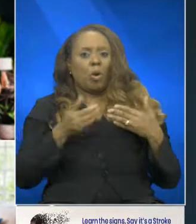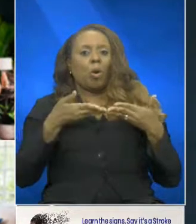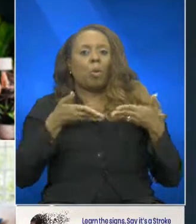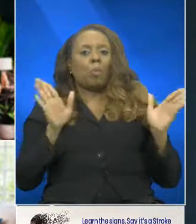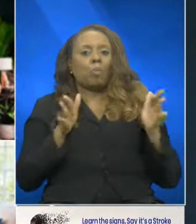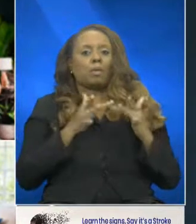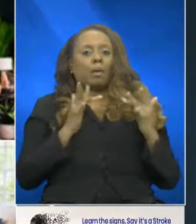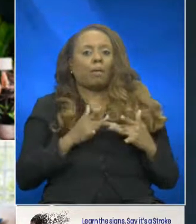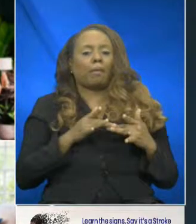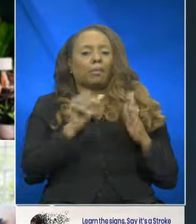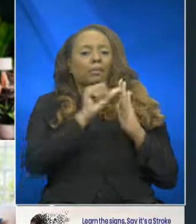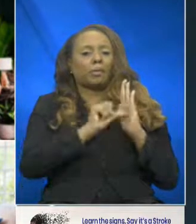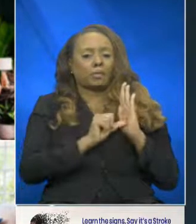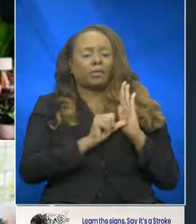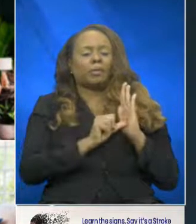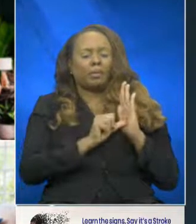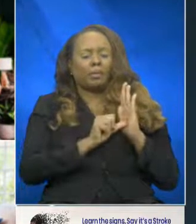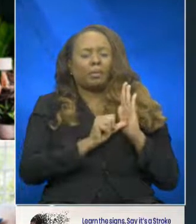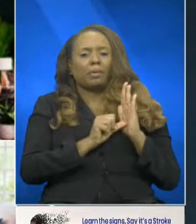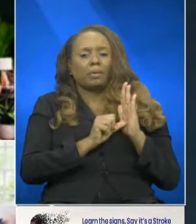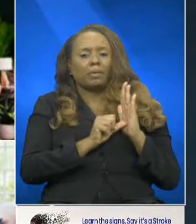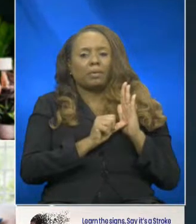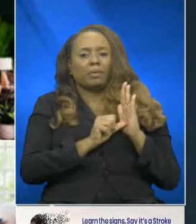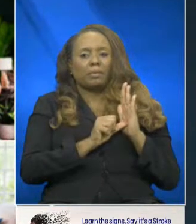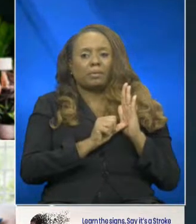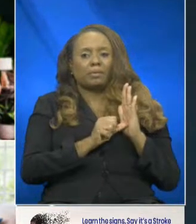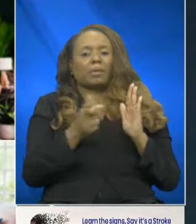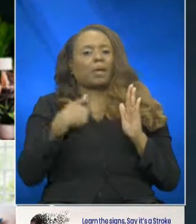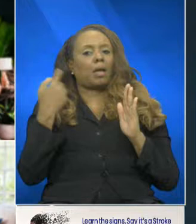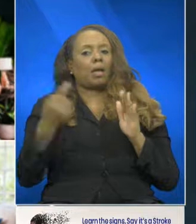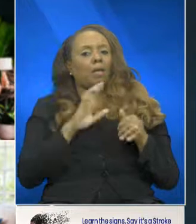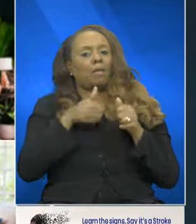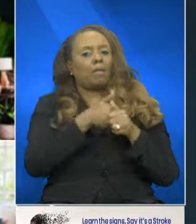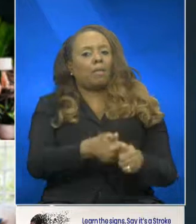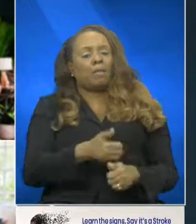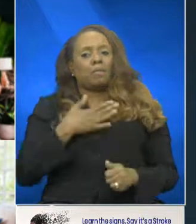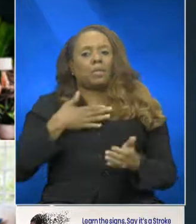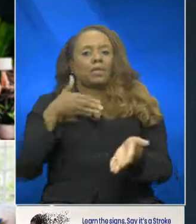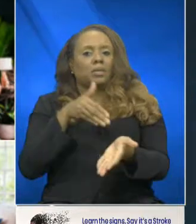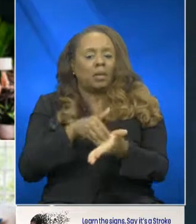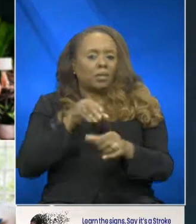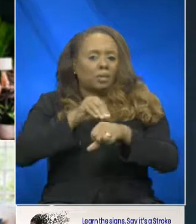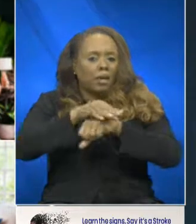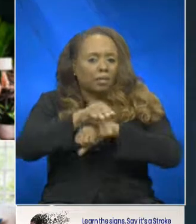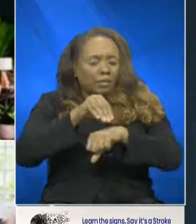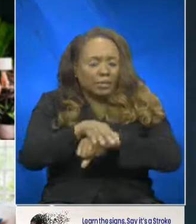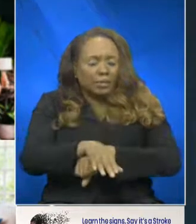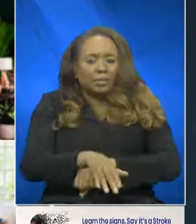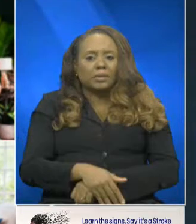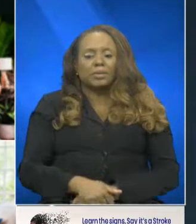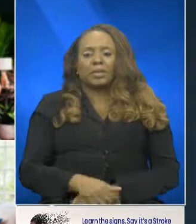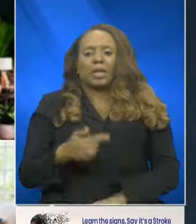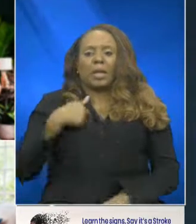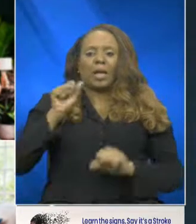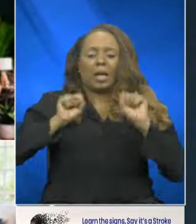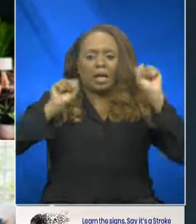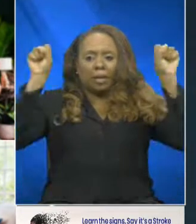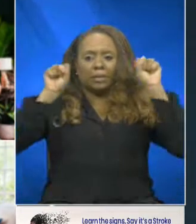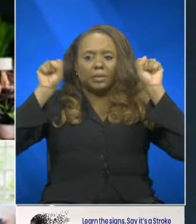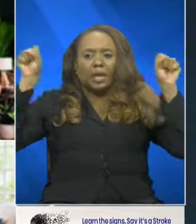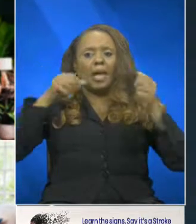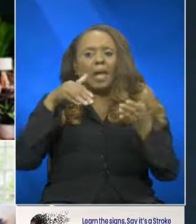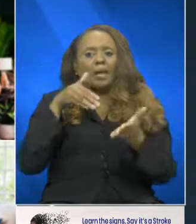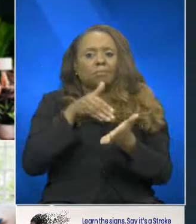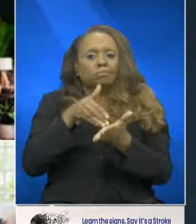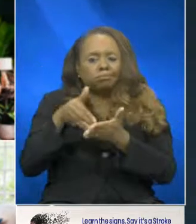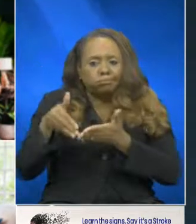do follow my doctor's advice. I exercise regularly,